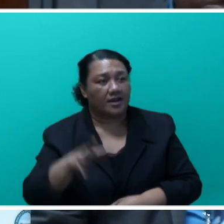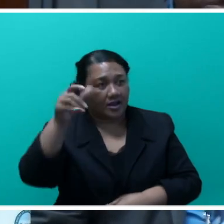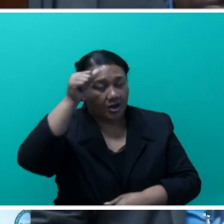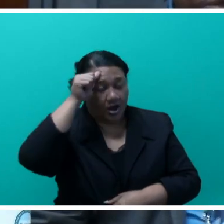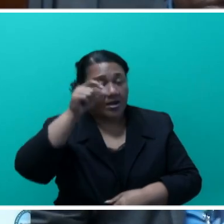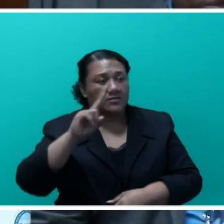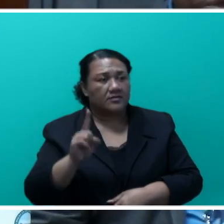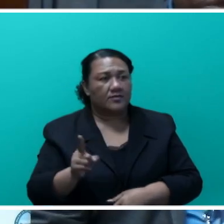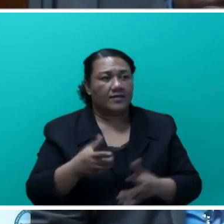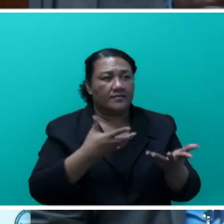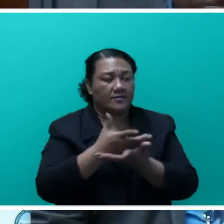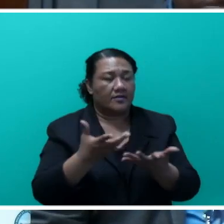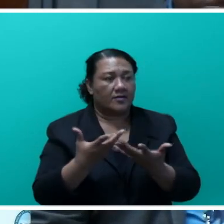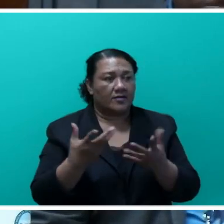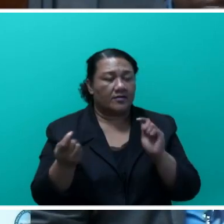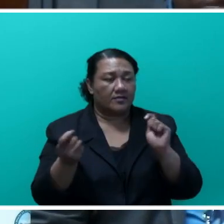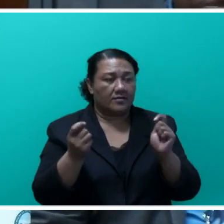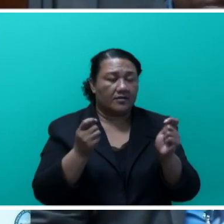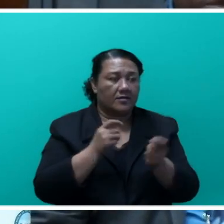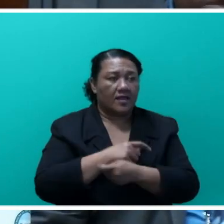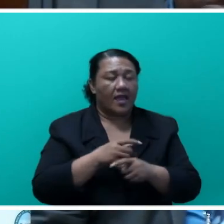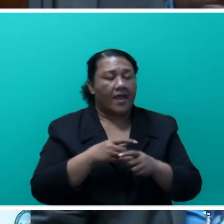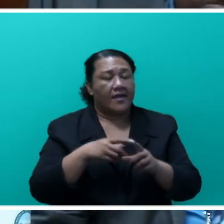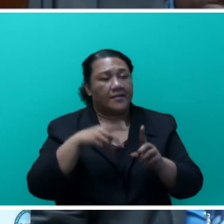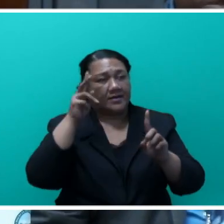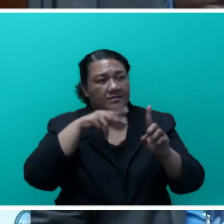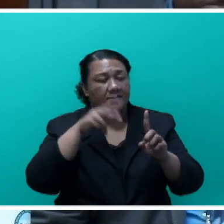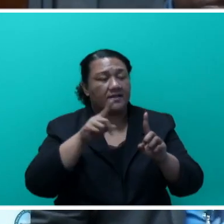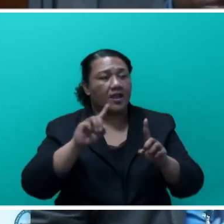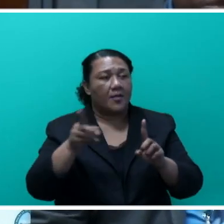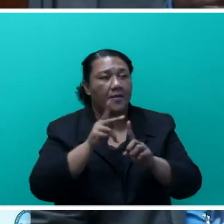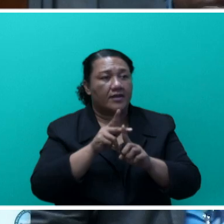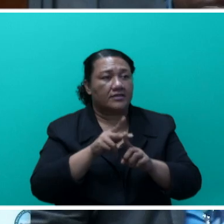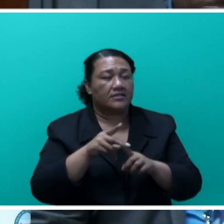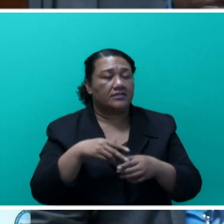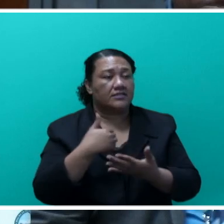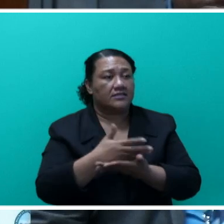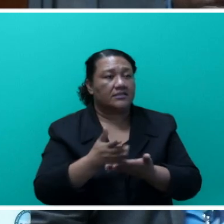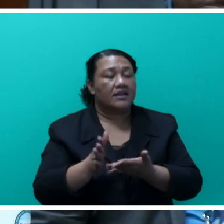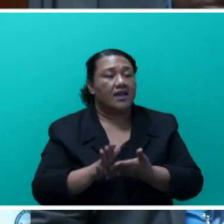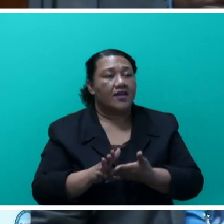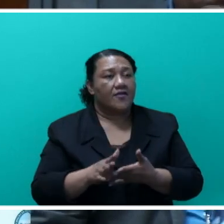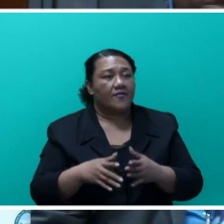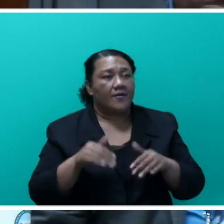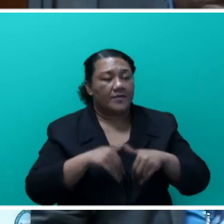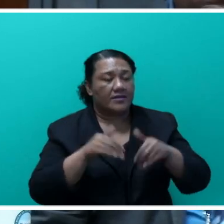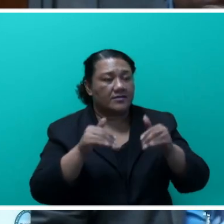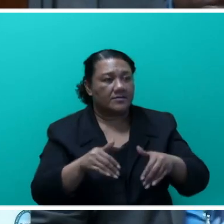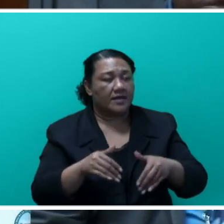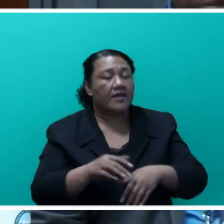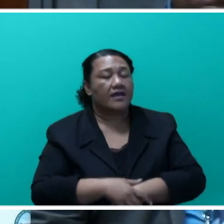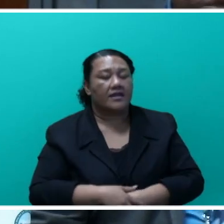together, reflecting the diverse perspectives and priorities shared by participants across the housing sector in